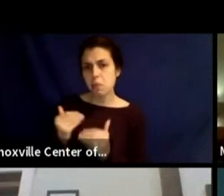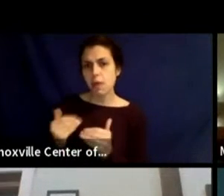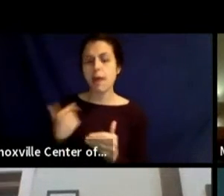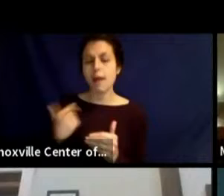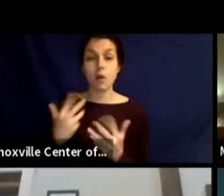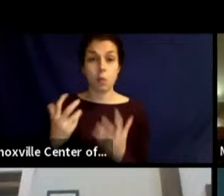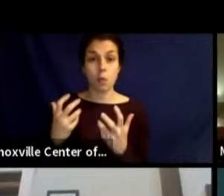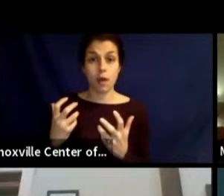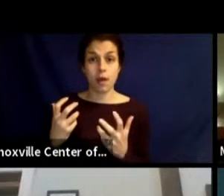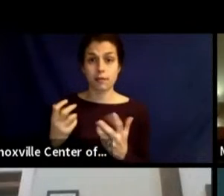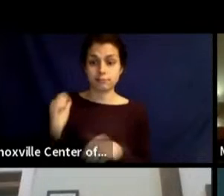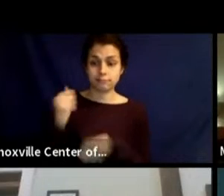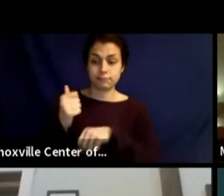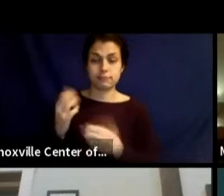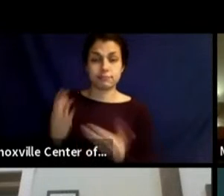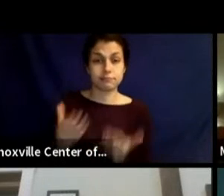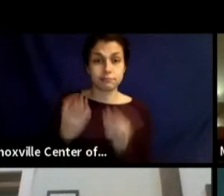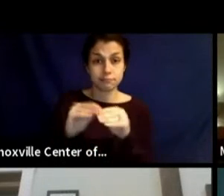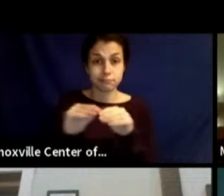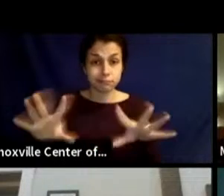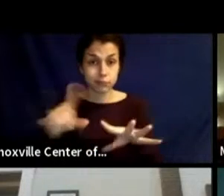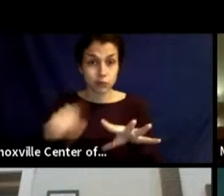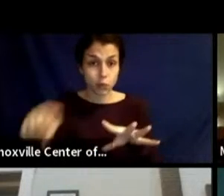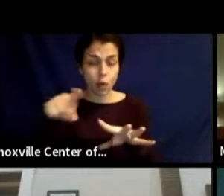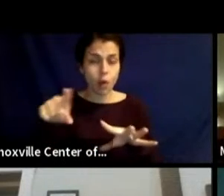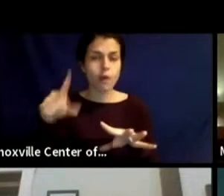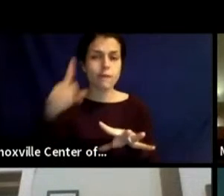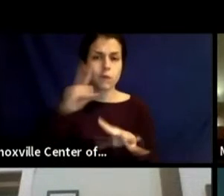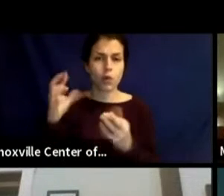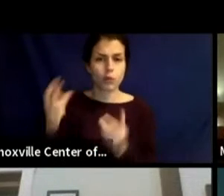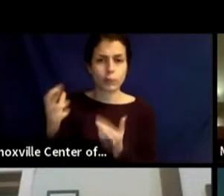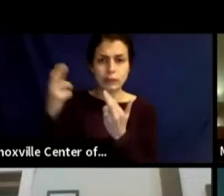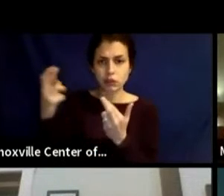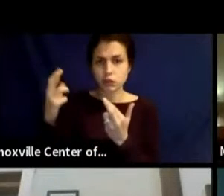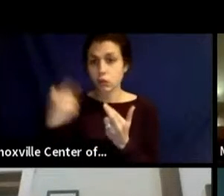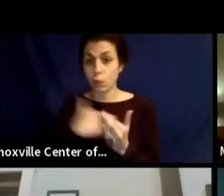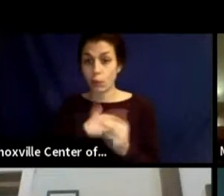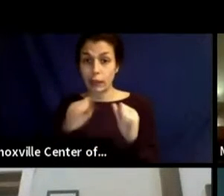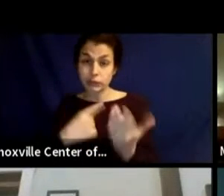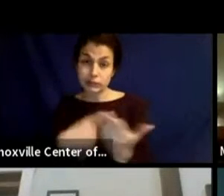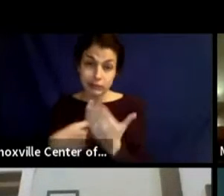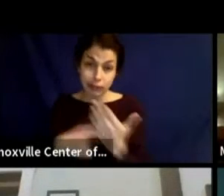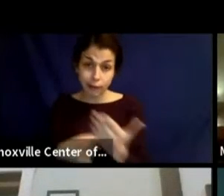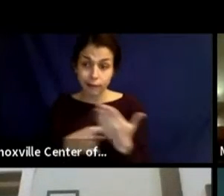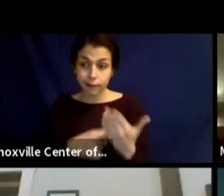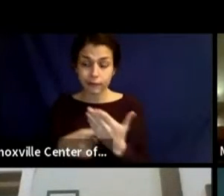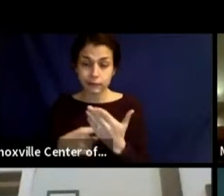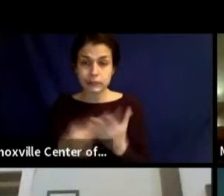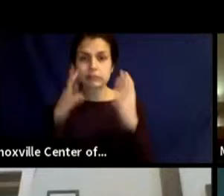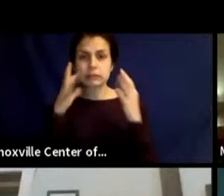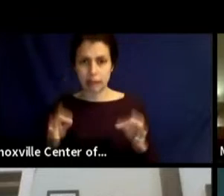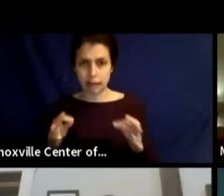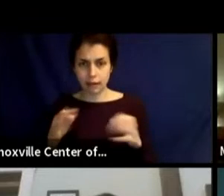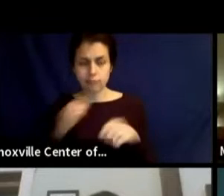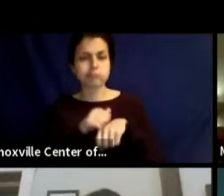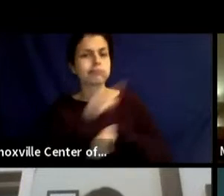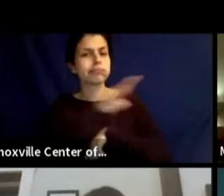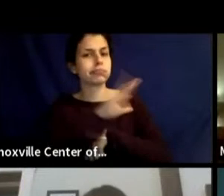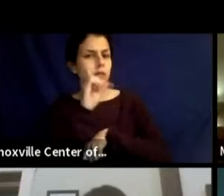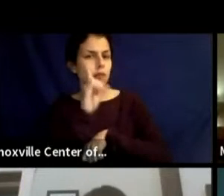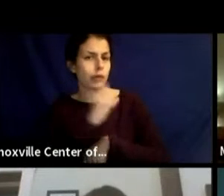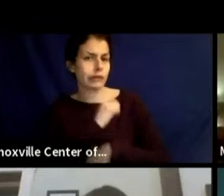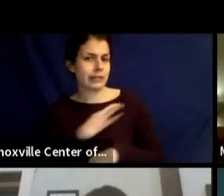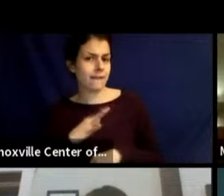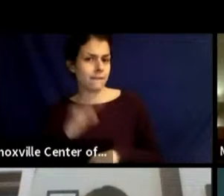and I would like to see if we could come to some terms to get something to the governor and his staff from us. I was told that is the best